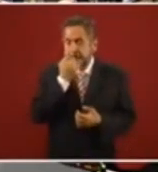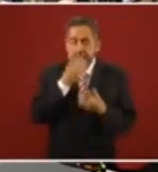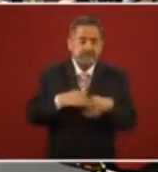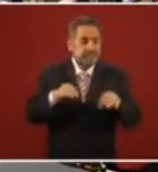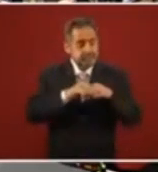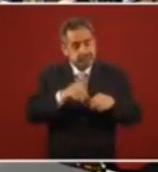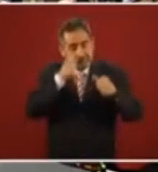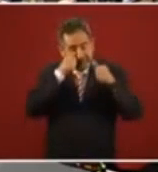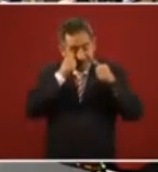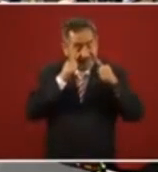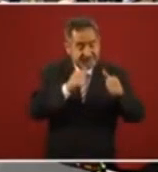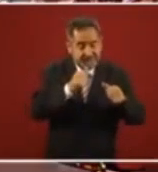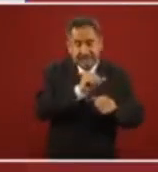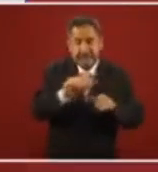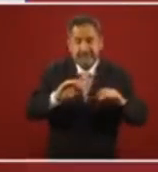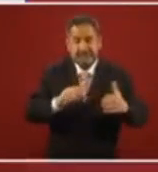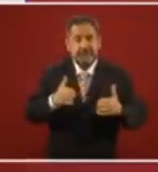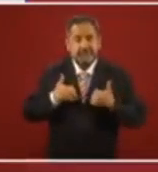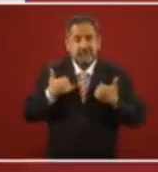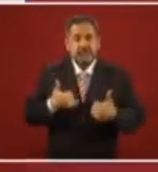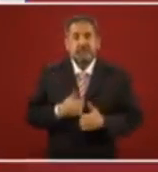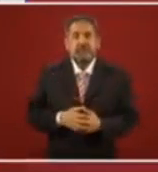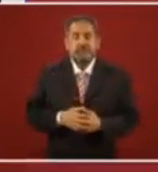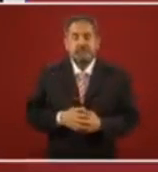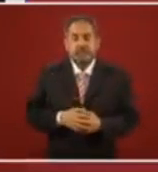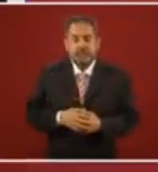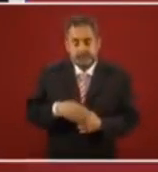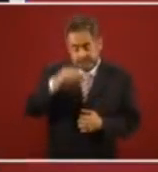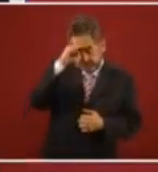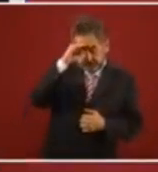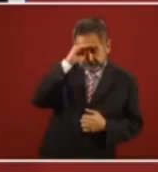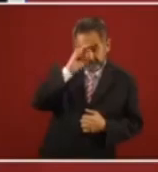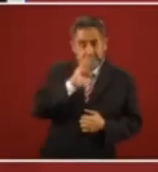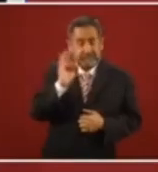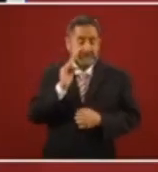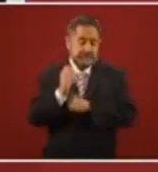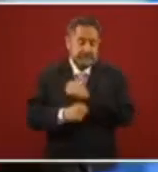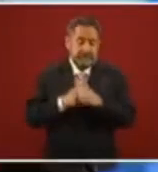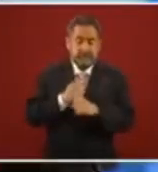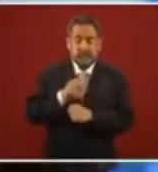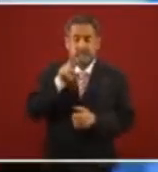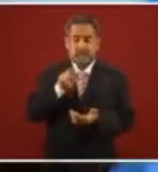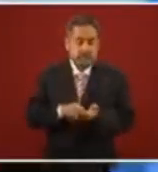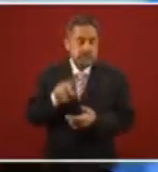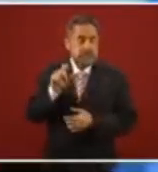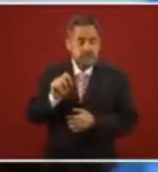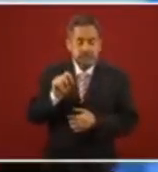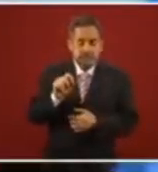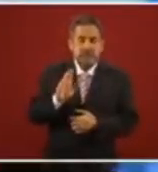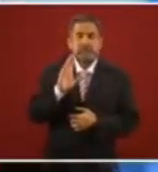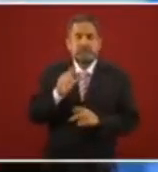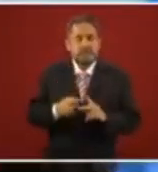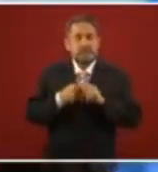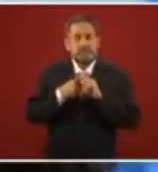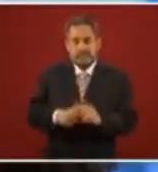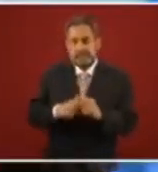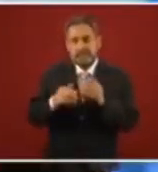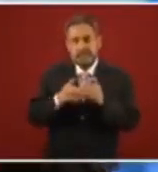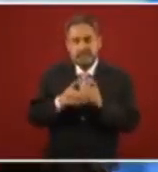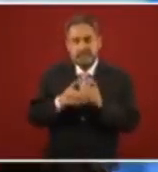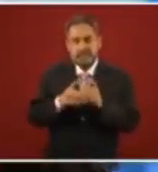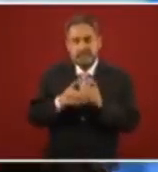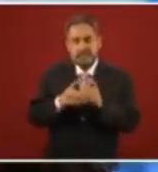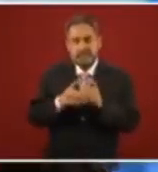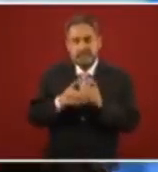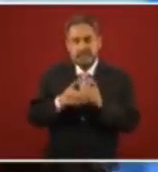y de compromiso social. Y se prevé que justamente a partir del 2020 ya podamos iniciar con este programa de reconstrucción social.